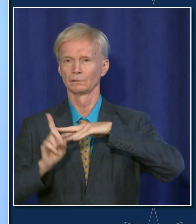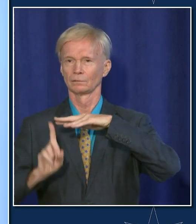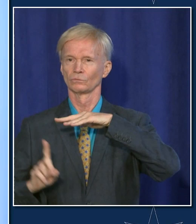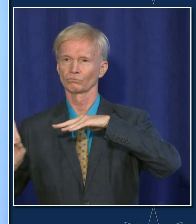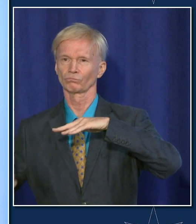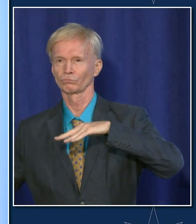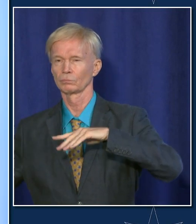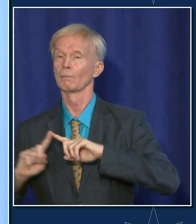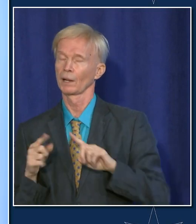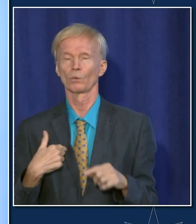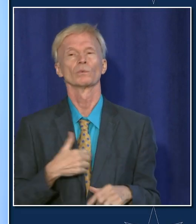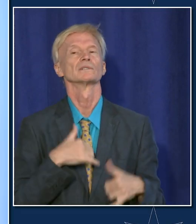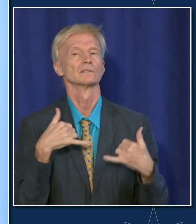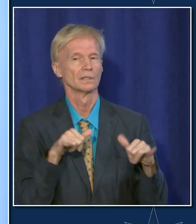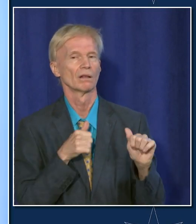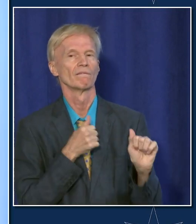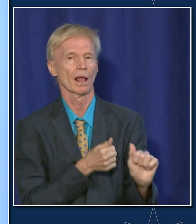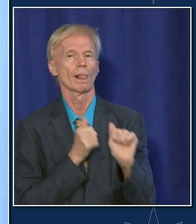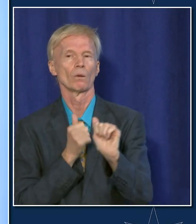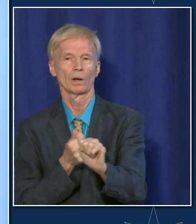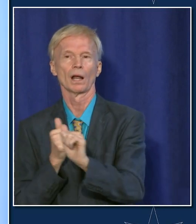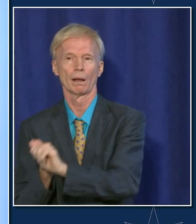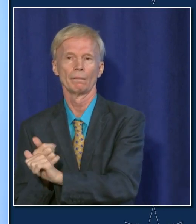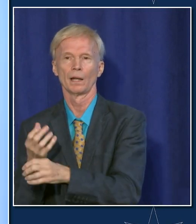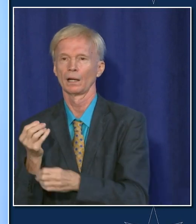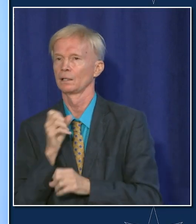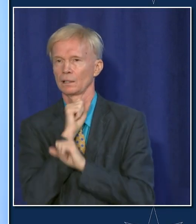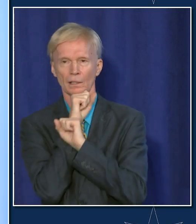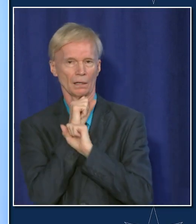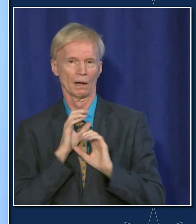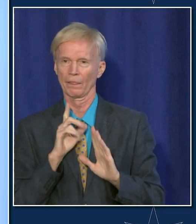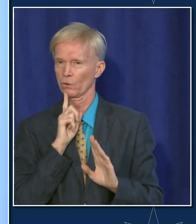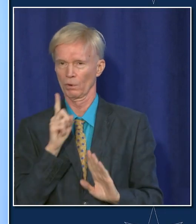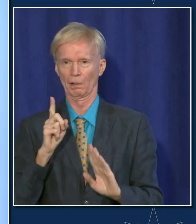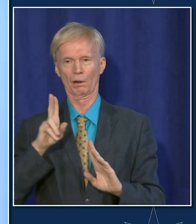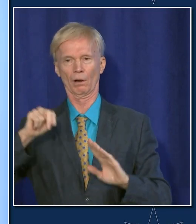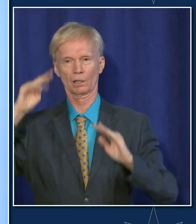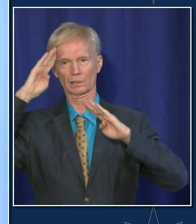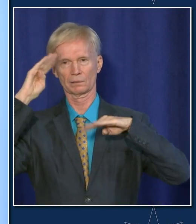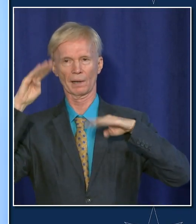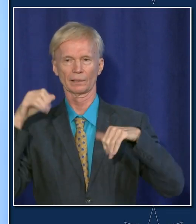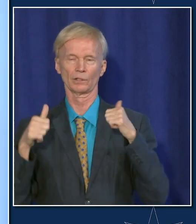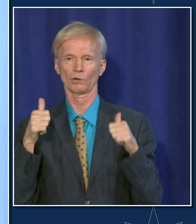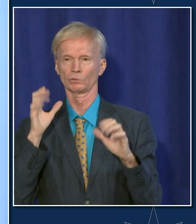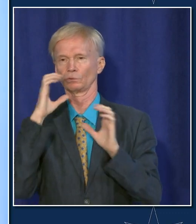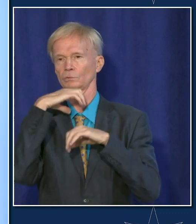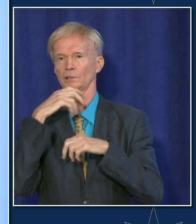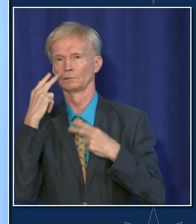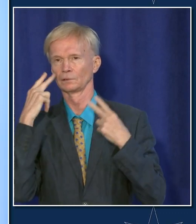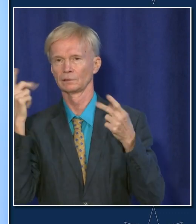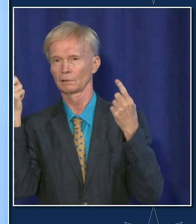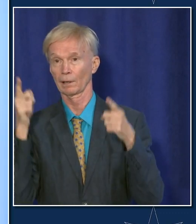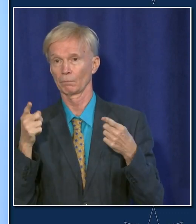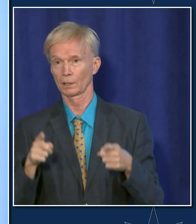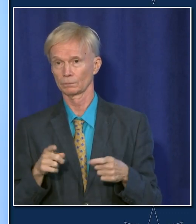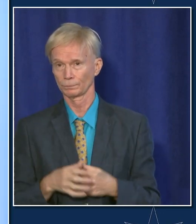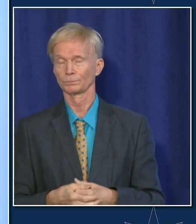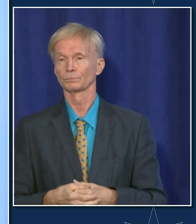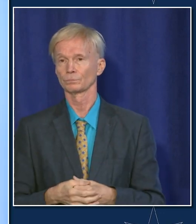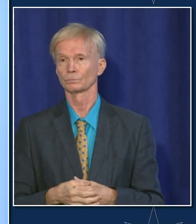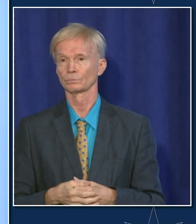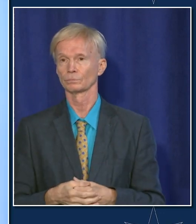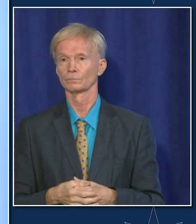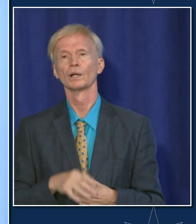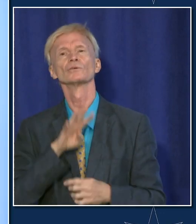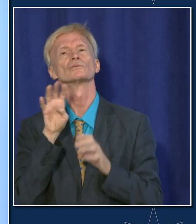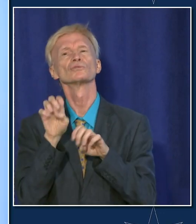Lollapalooza, but we're continuing to do follow-up. Again, nothing really unexpected or out of the ordinary that we're seeing here. And there was a